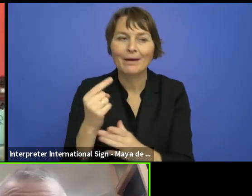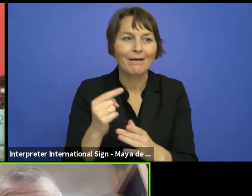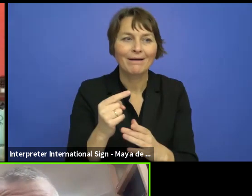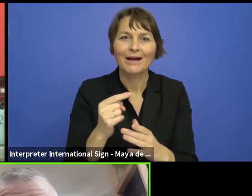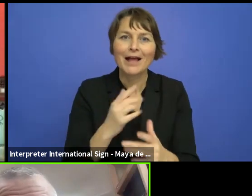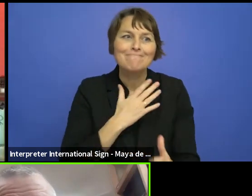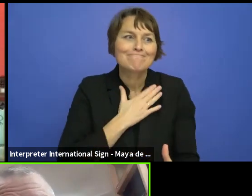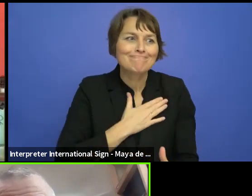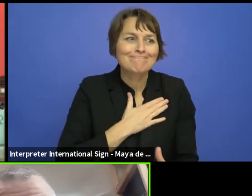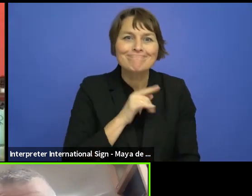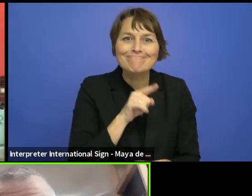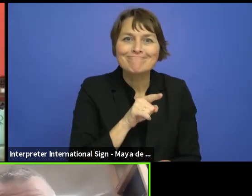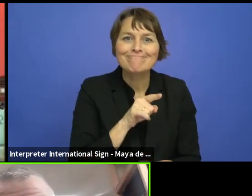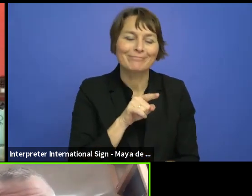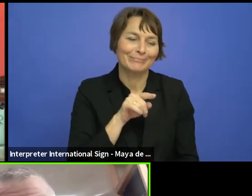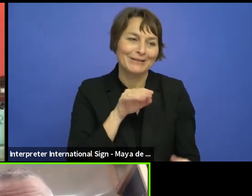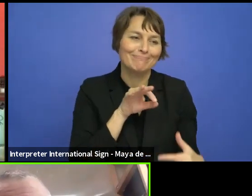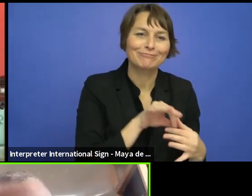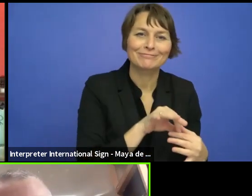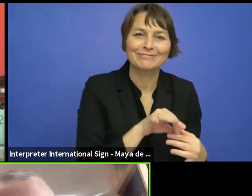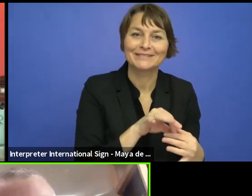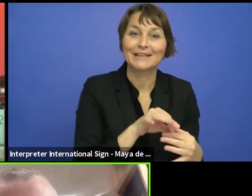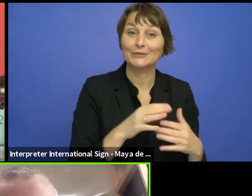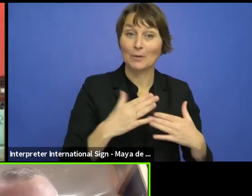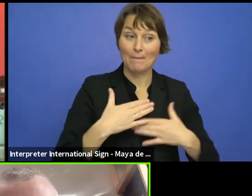that I can through my work